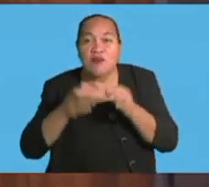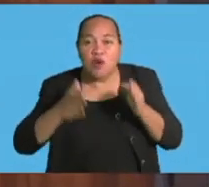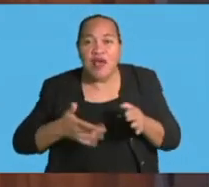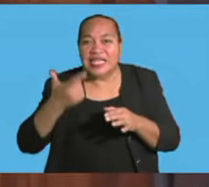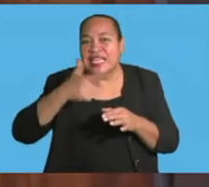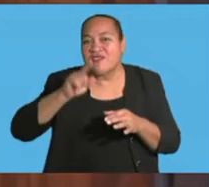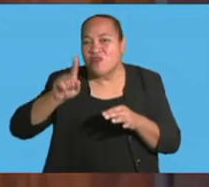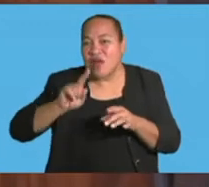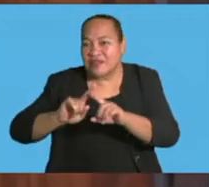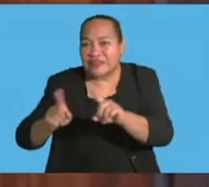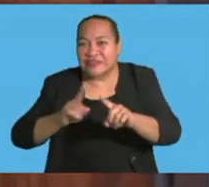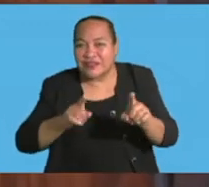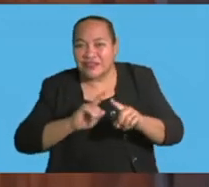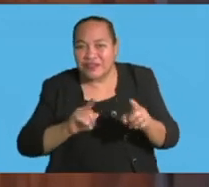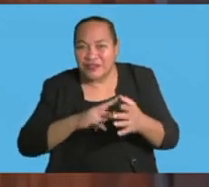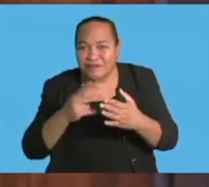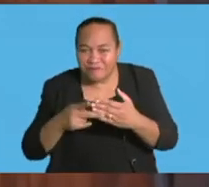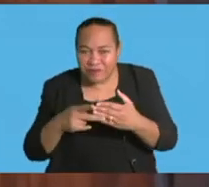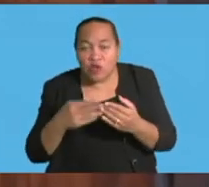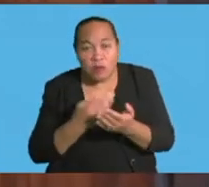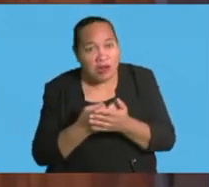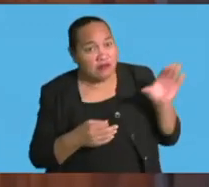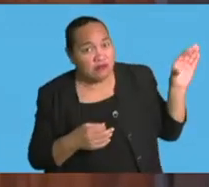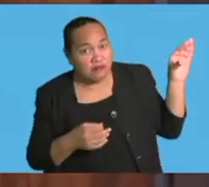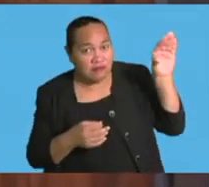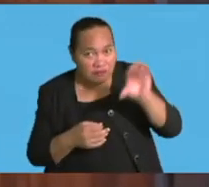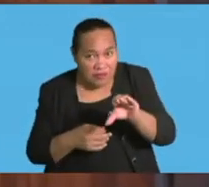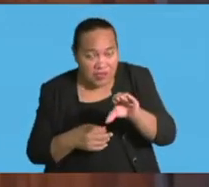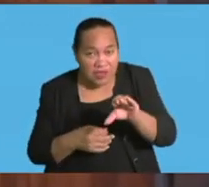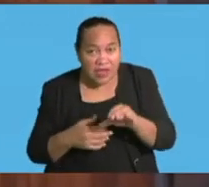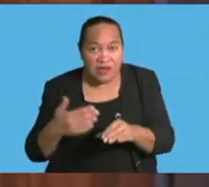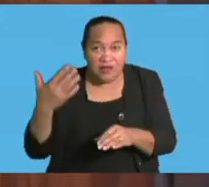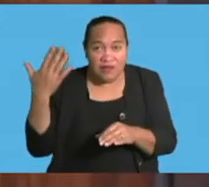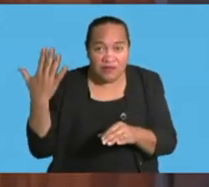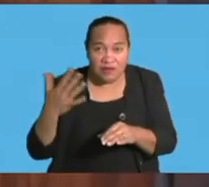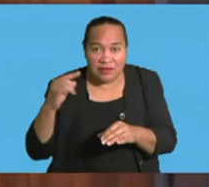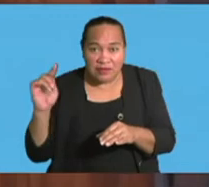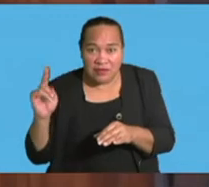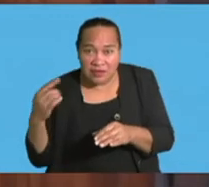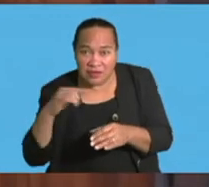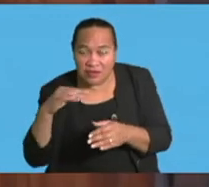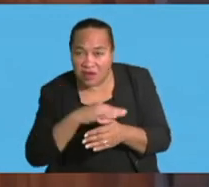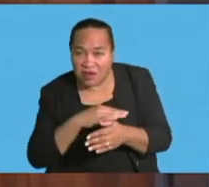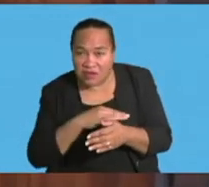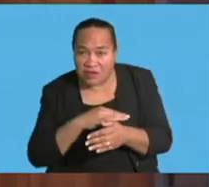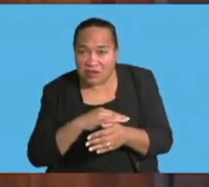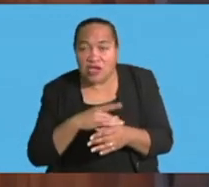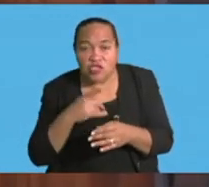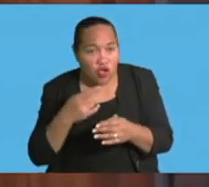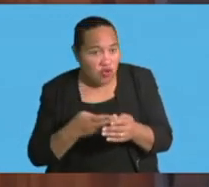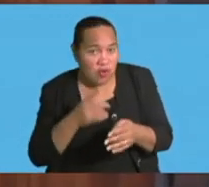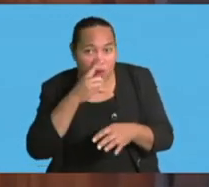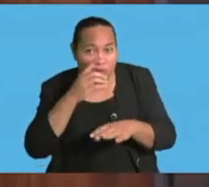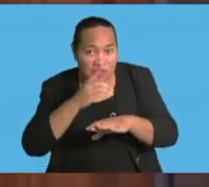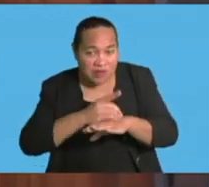disability development initiatives in Fiji, has been allocated $500,000. Grants to Disabled People's Organization